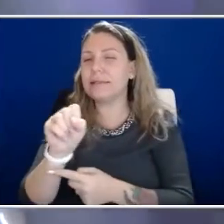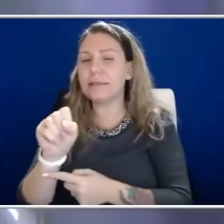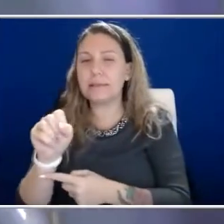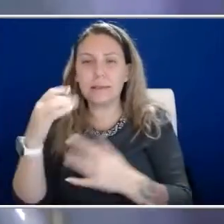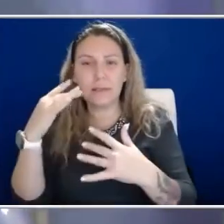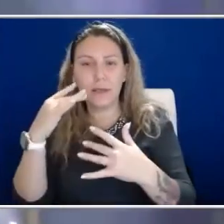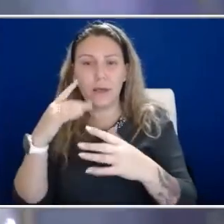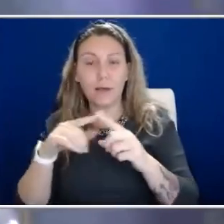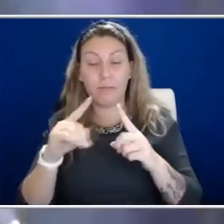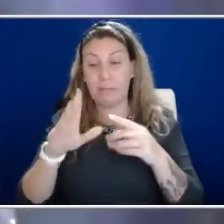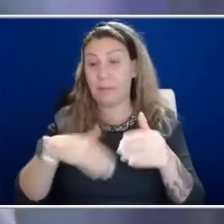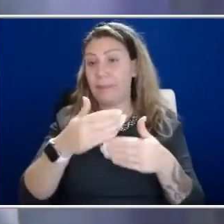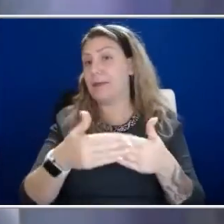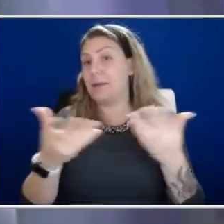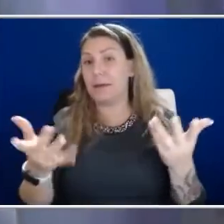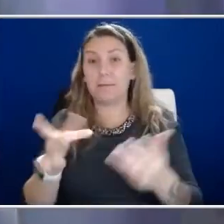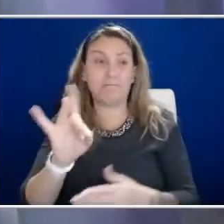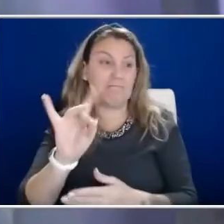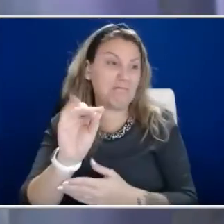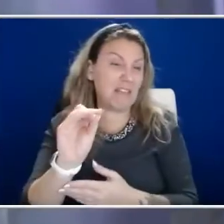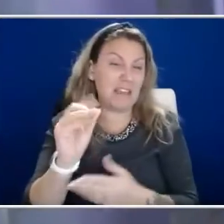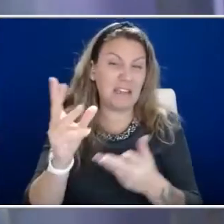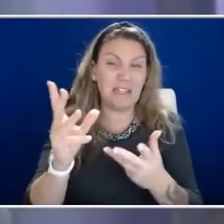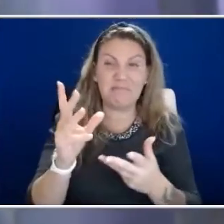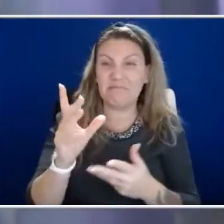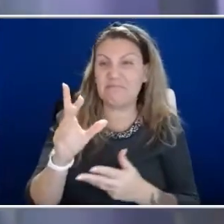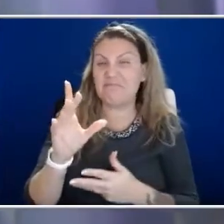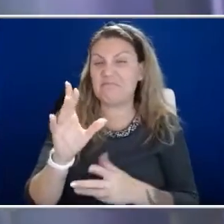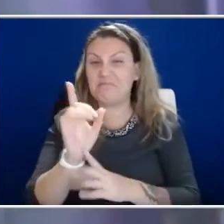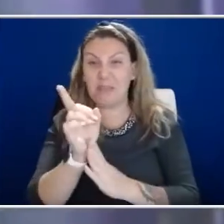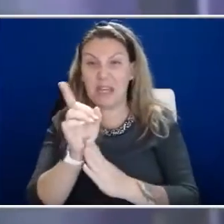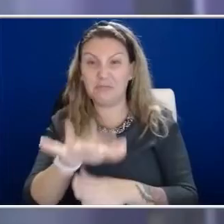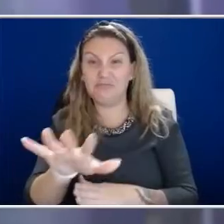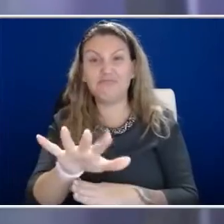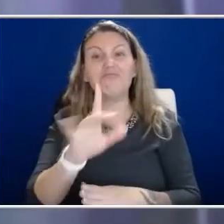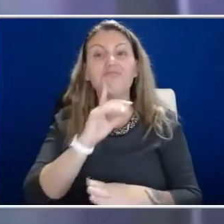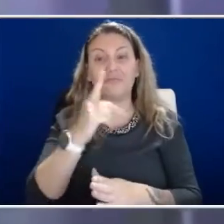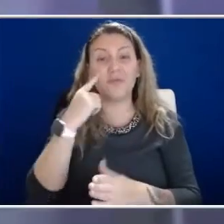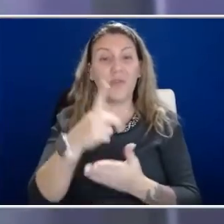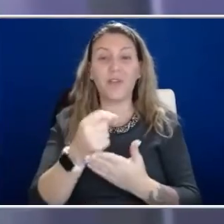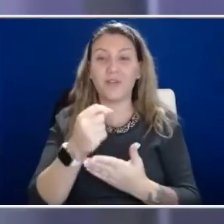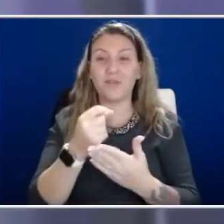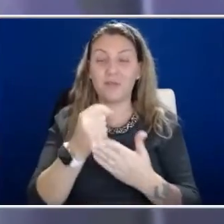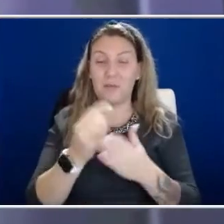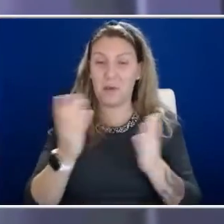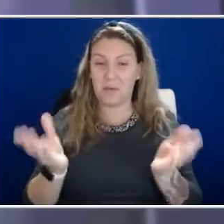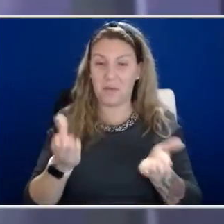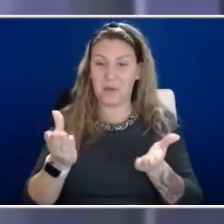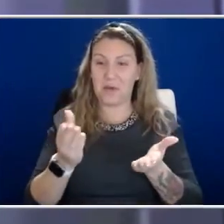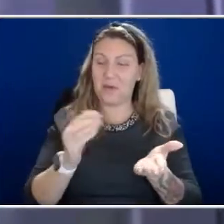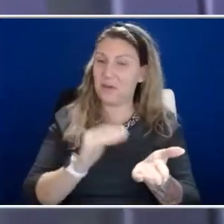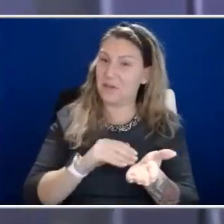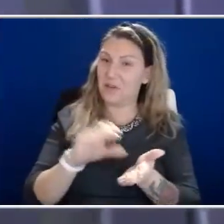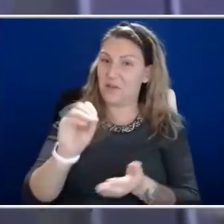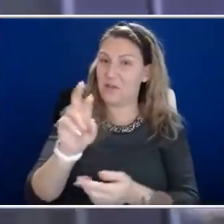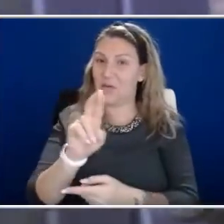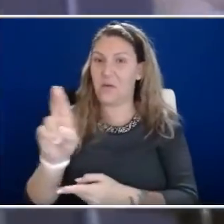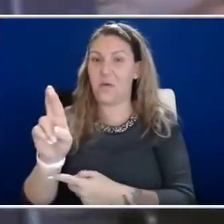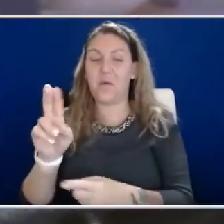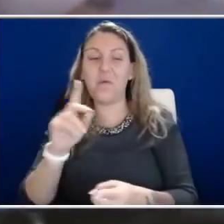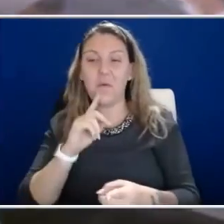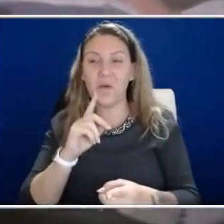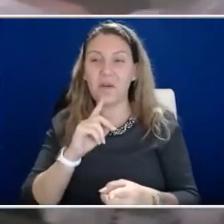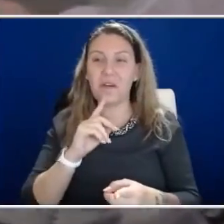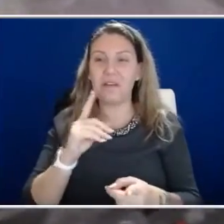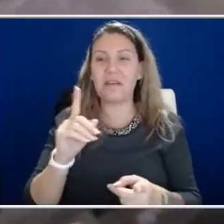next 80 minutes or so is what the treatment is, and I'll be here with Dr. Orr just for a little bit longer. He's got to tend to patients,